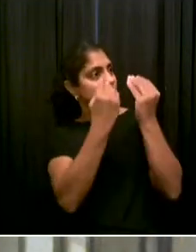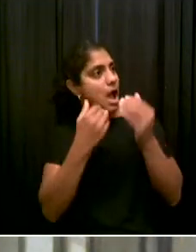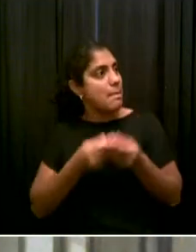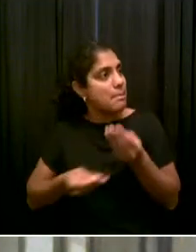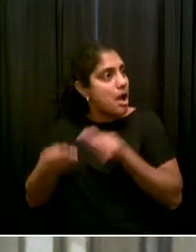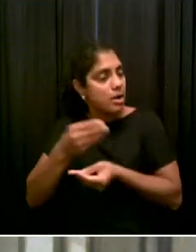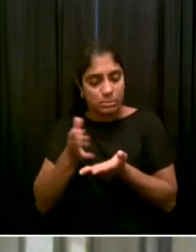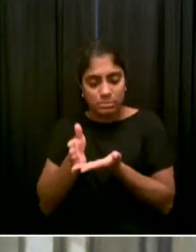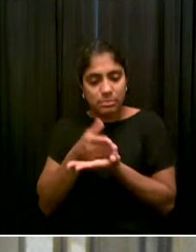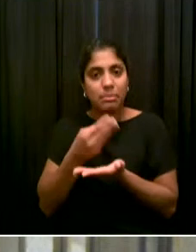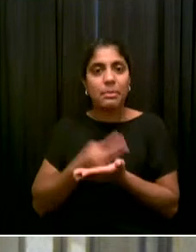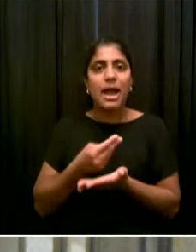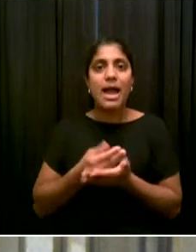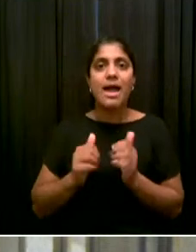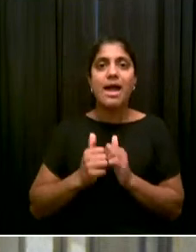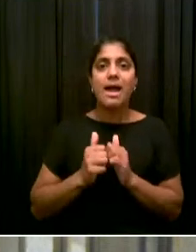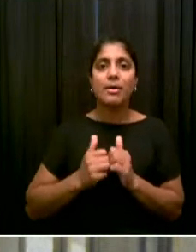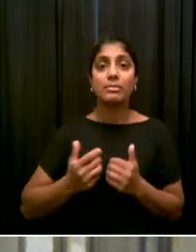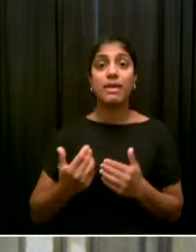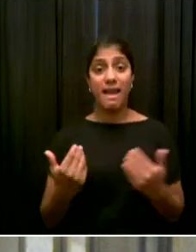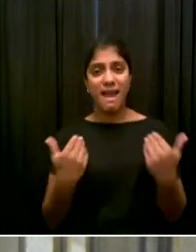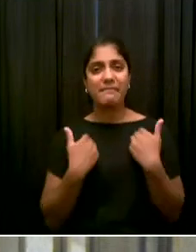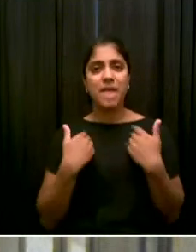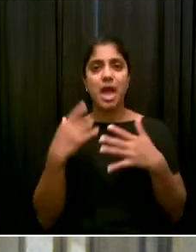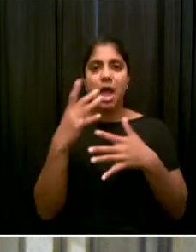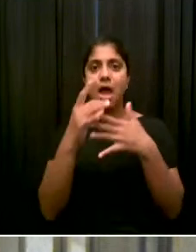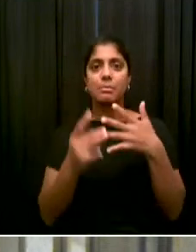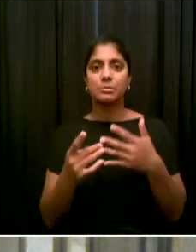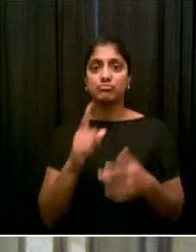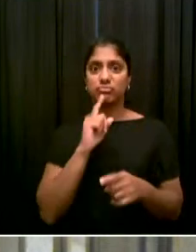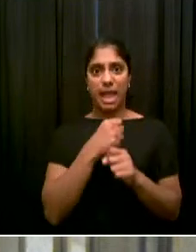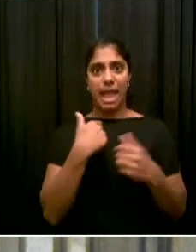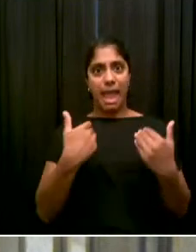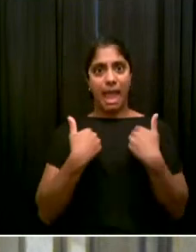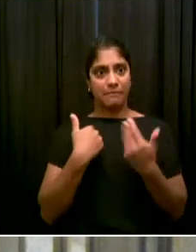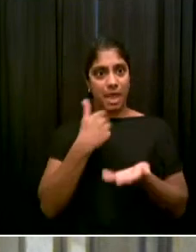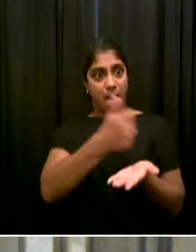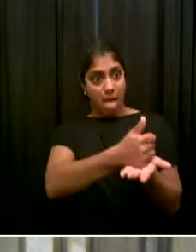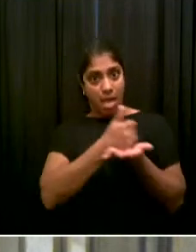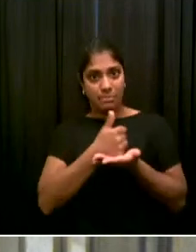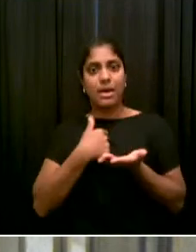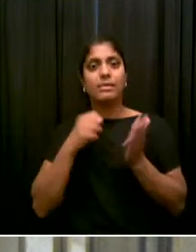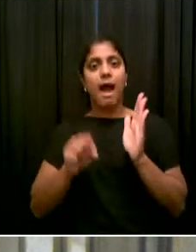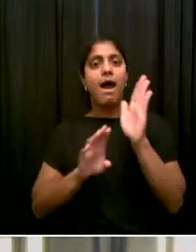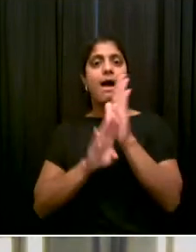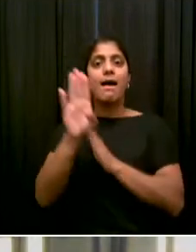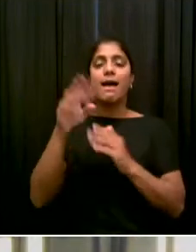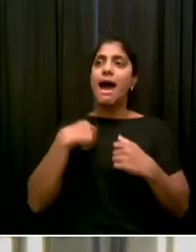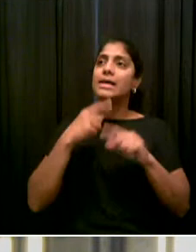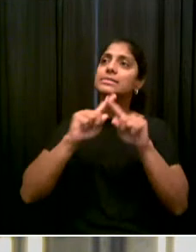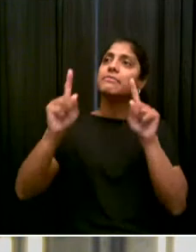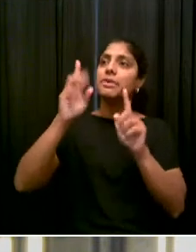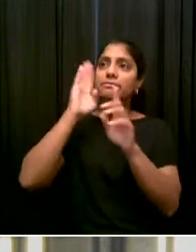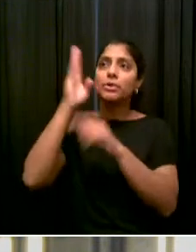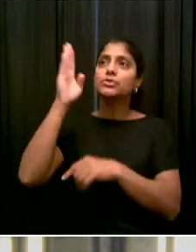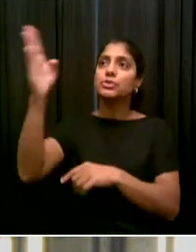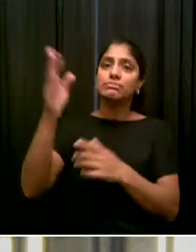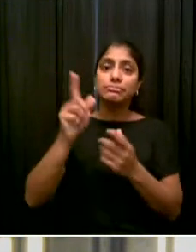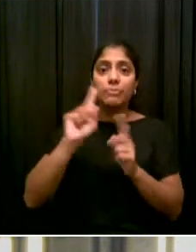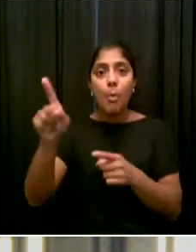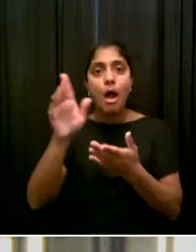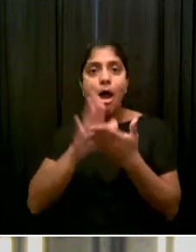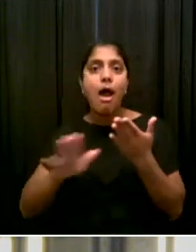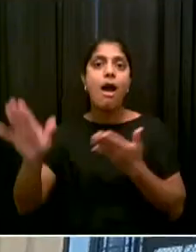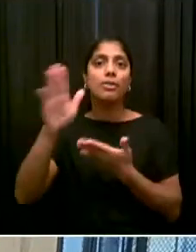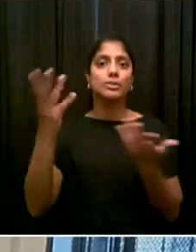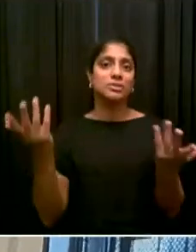Options has prepared me to go to college because I was fortunate enough to receive a scholarship to help me towards tuition. It's an amazing program, and I really